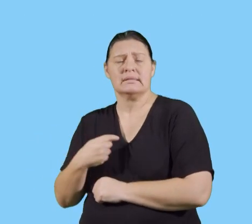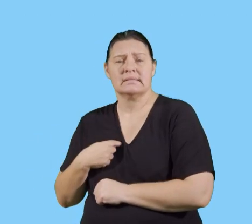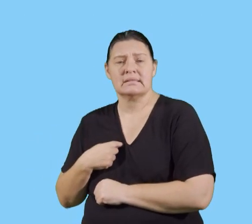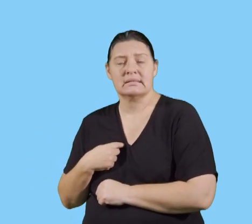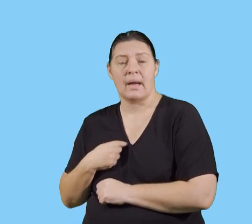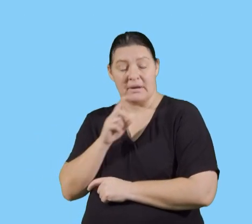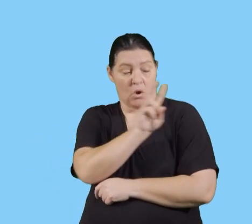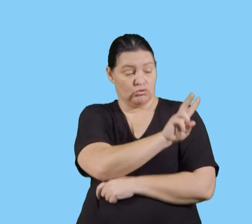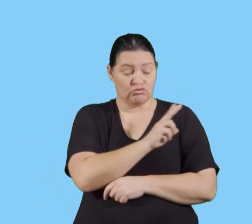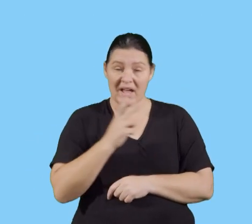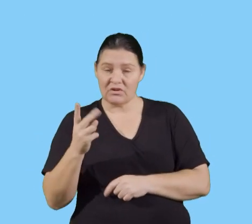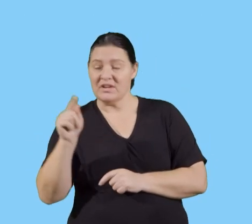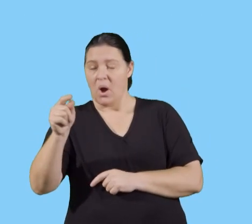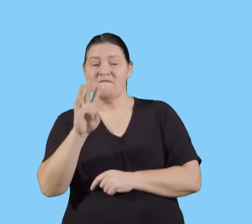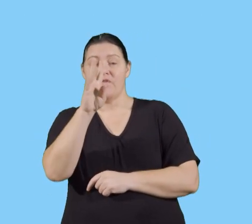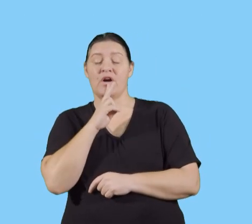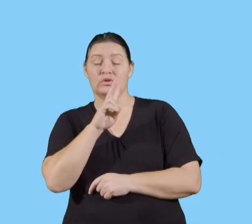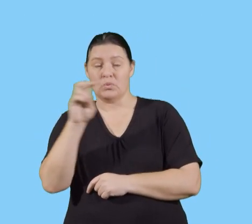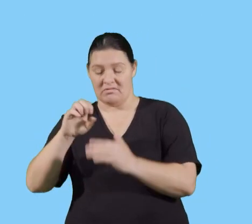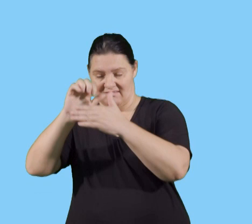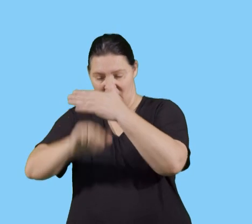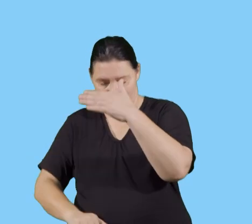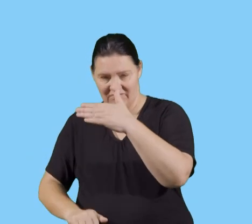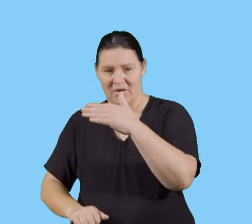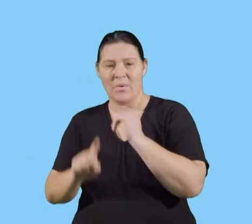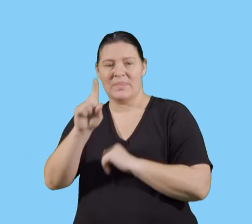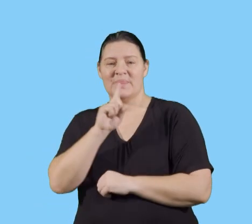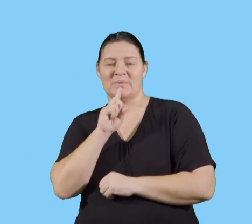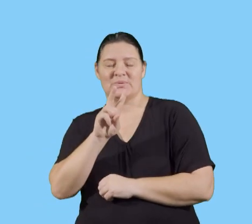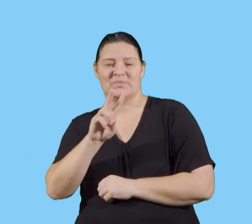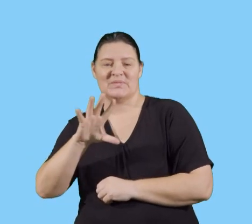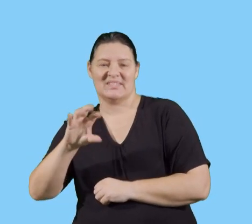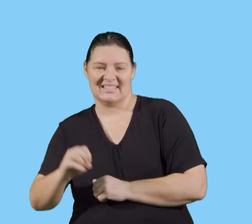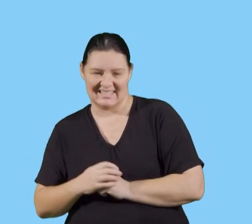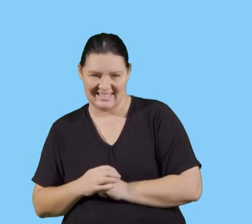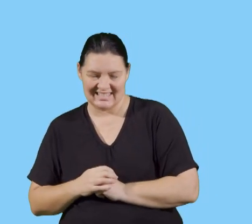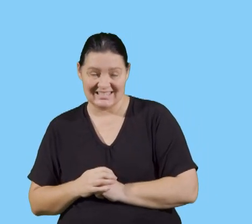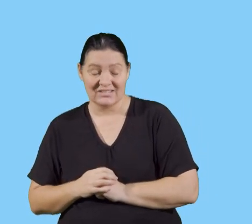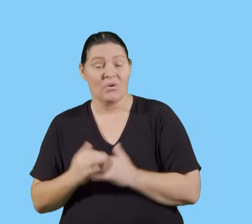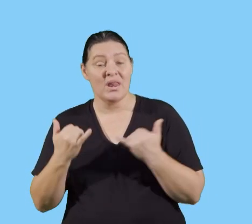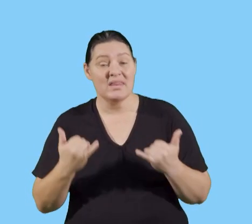are decreasing our debtors now. So they end up owing us